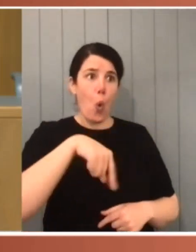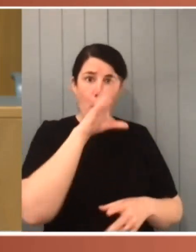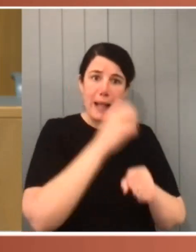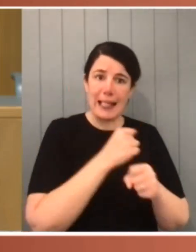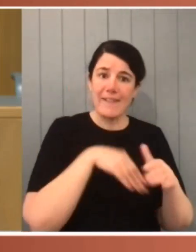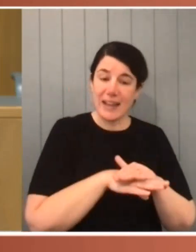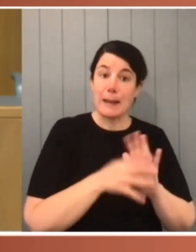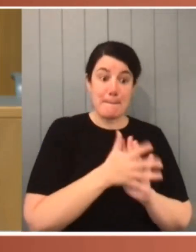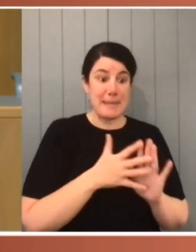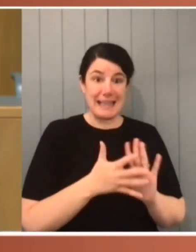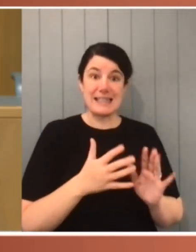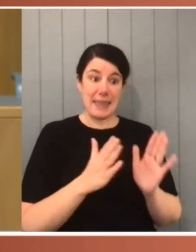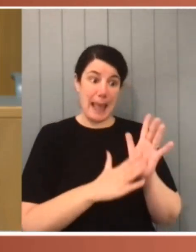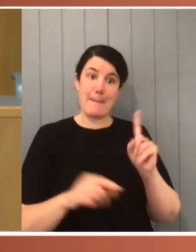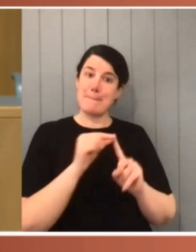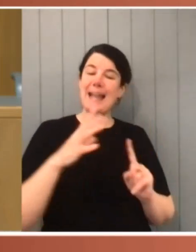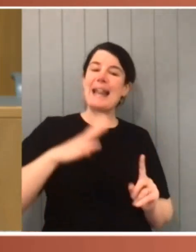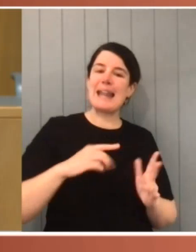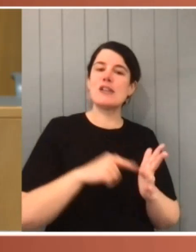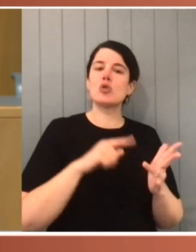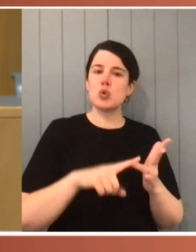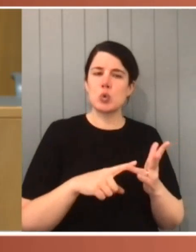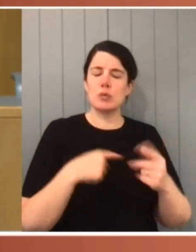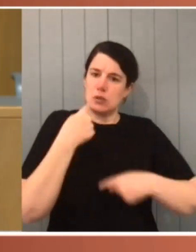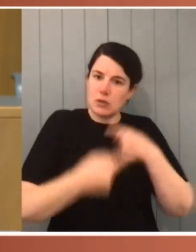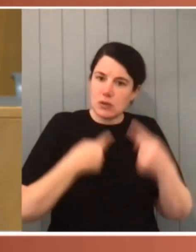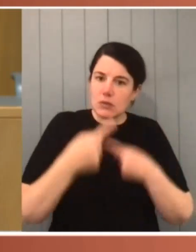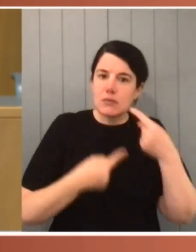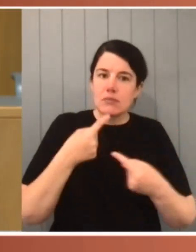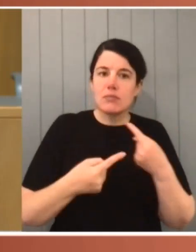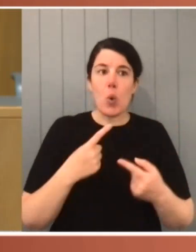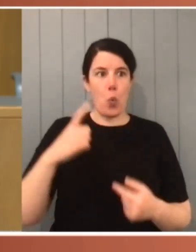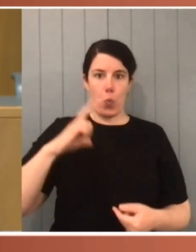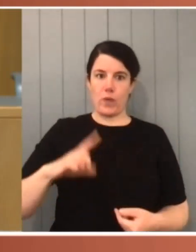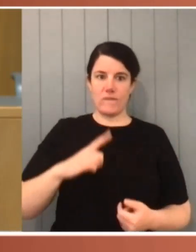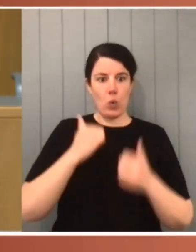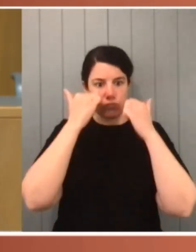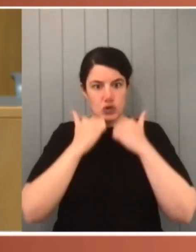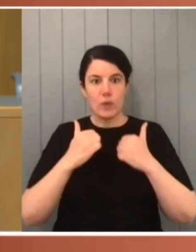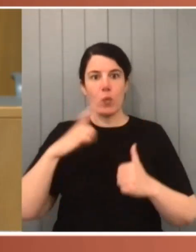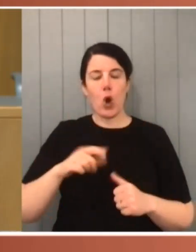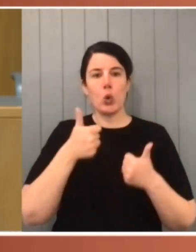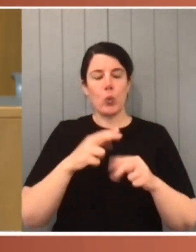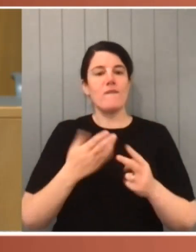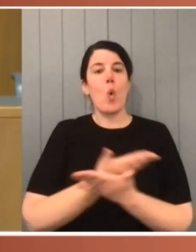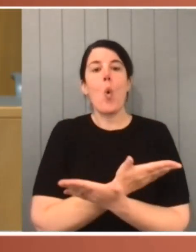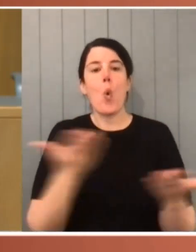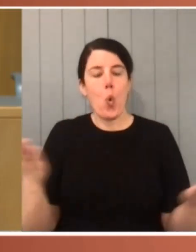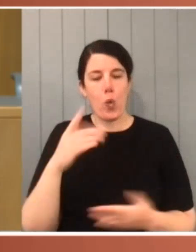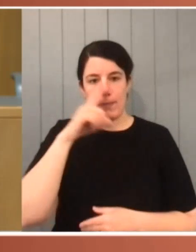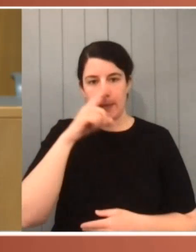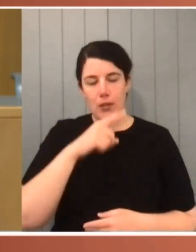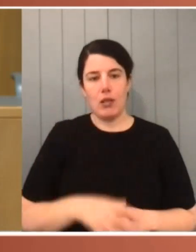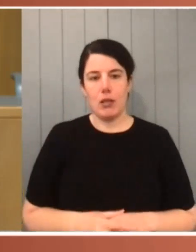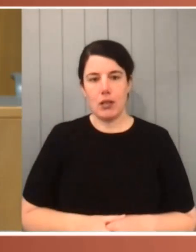of their MP, to reformulate, so to speak, the justifications for the policy in a way that appeals to the public good. So to